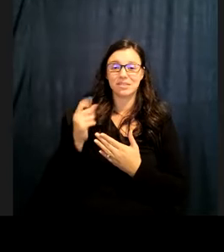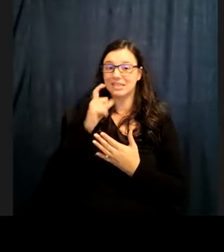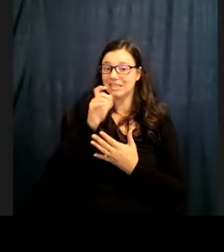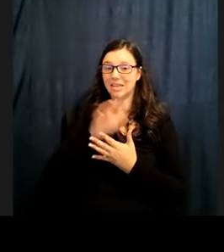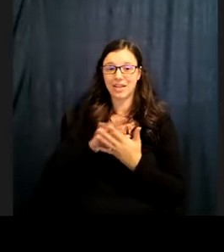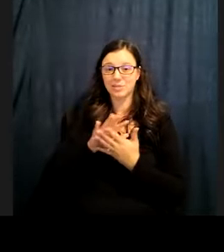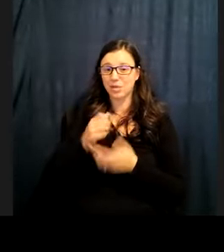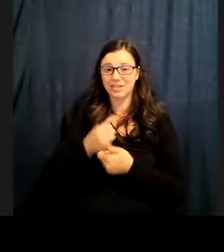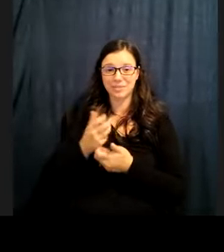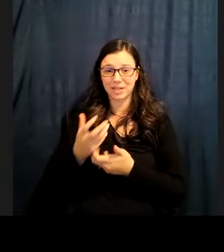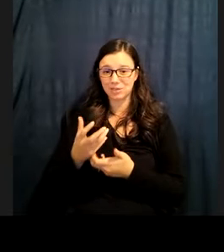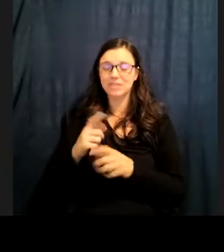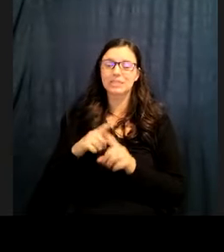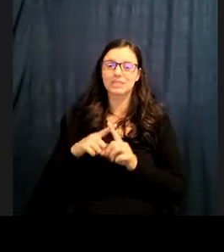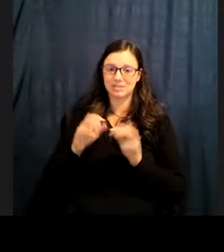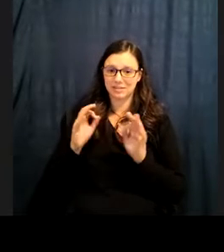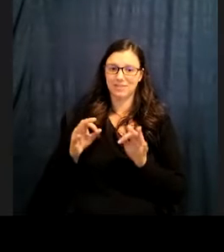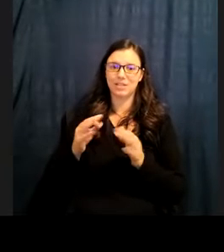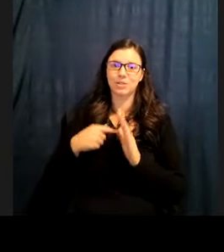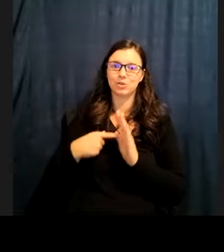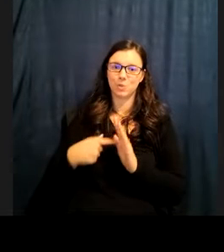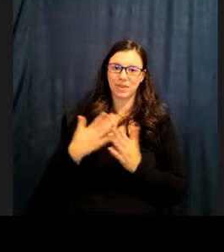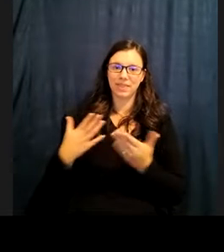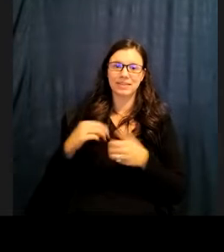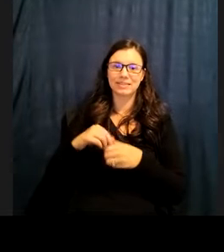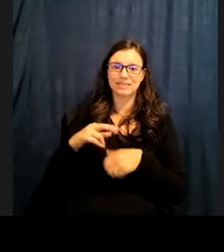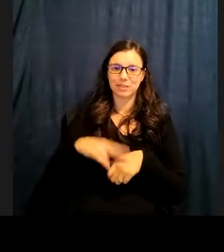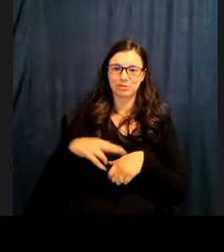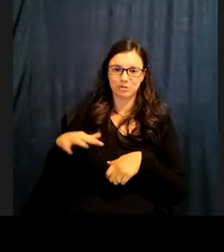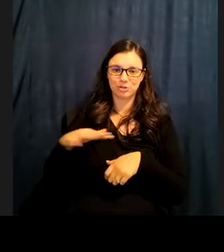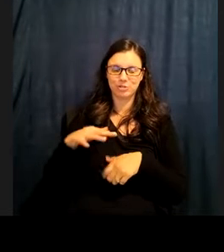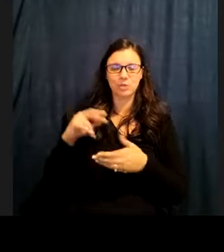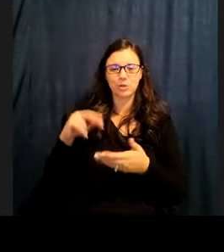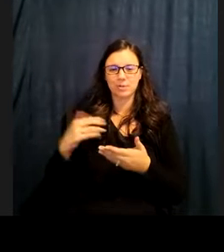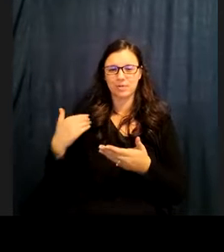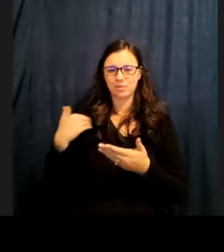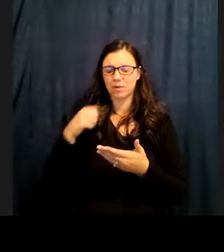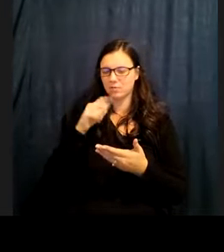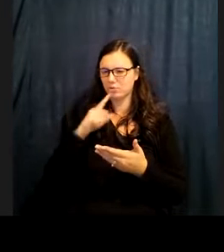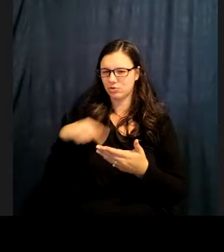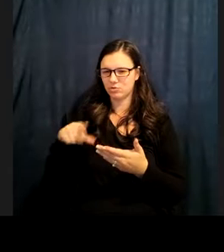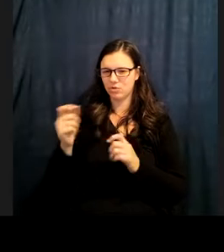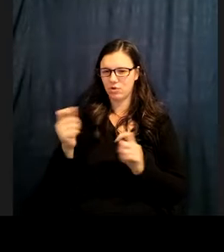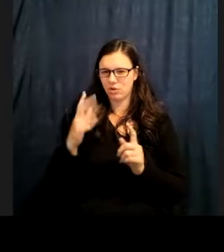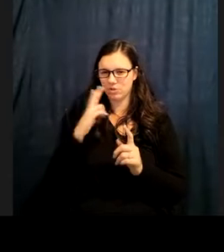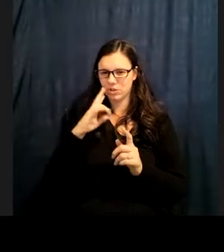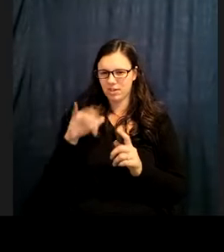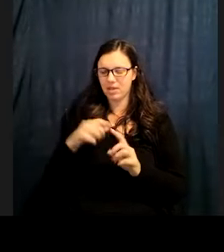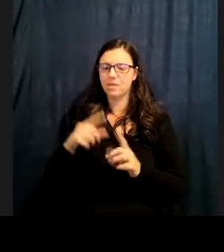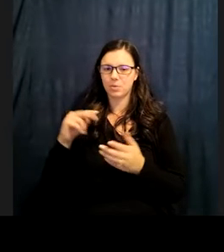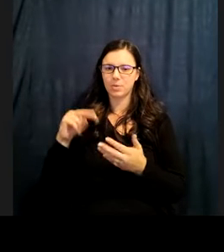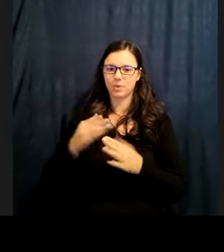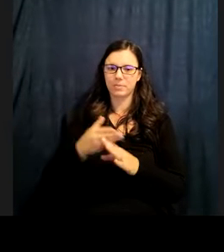expressionist. It's definitely showing things in nature. We were looking at this before. I don't know if you all saw this, but we were looking at it before.